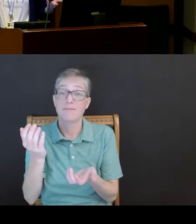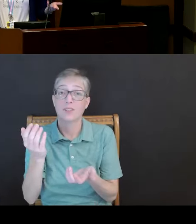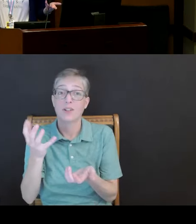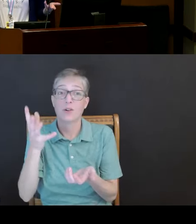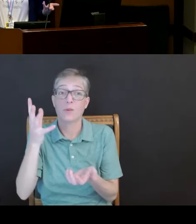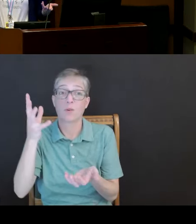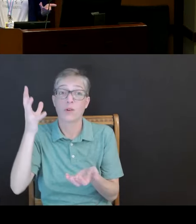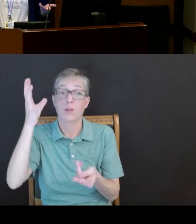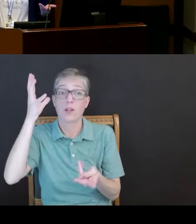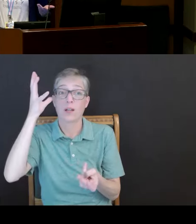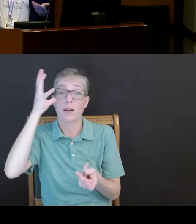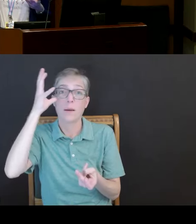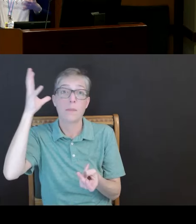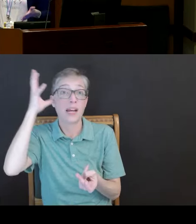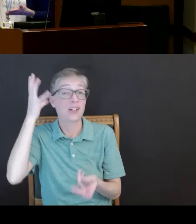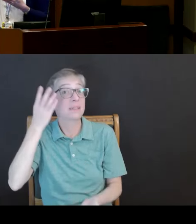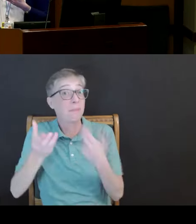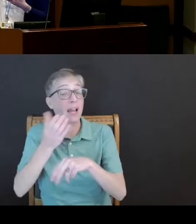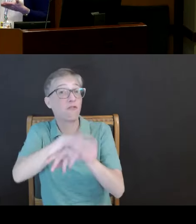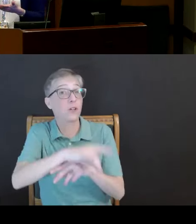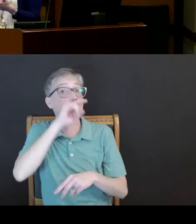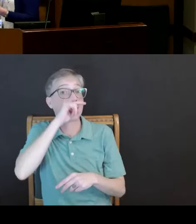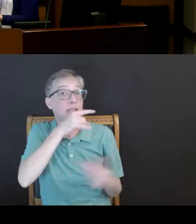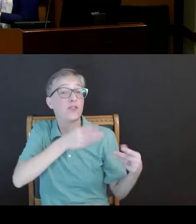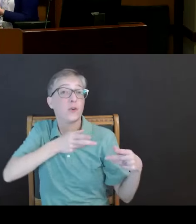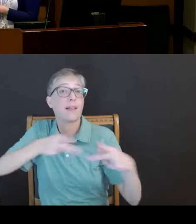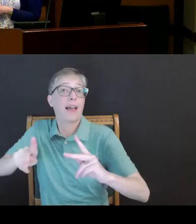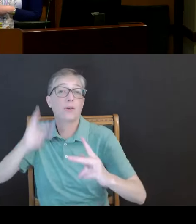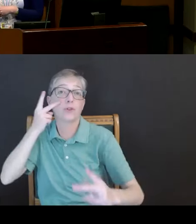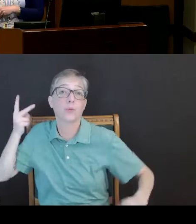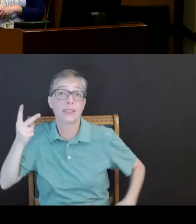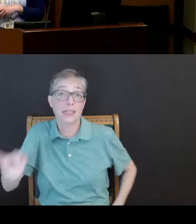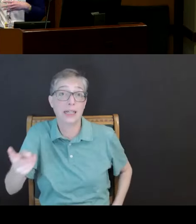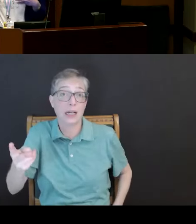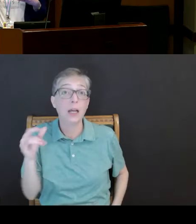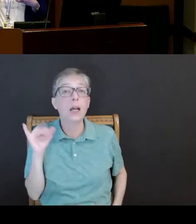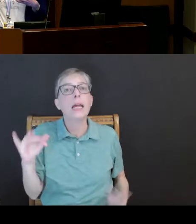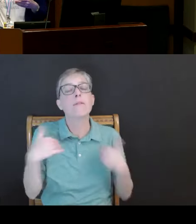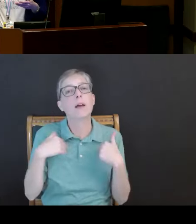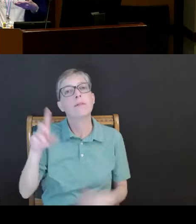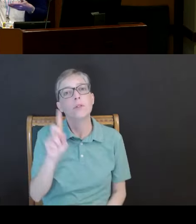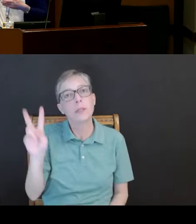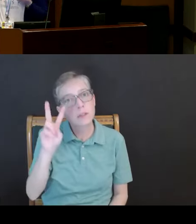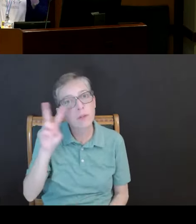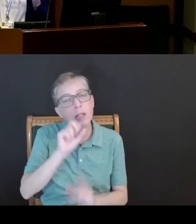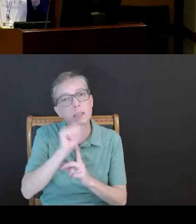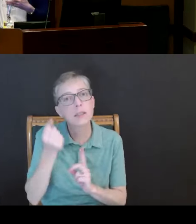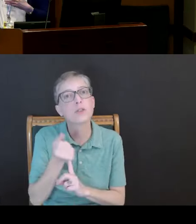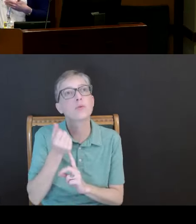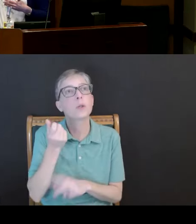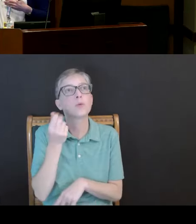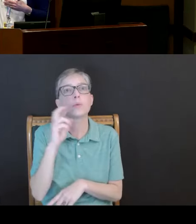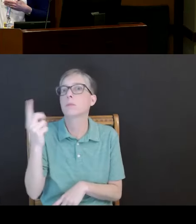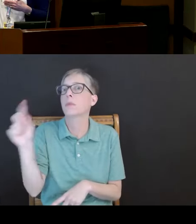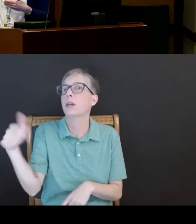have access to the medical records. And then even with adults, if there's domestic violence or other things happening, other people may